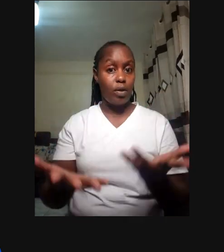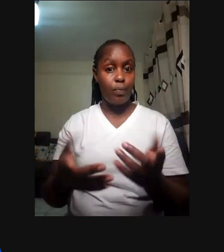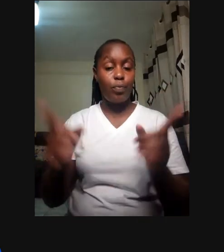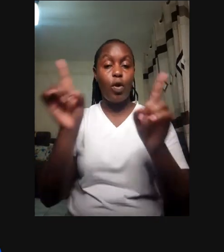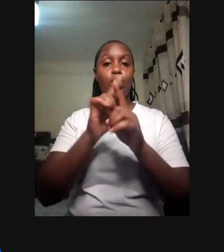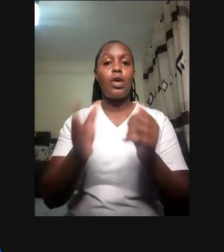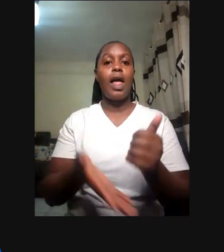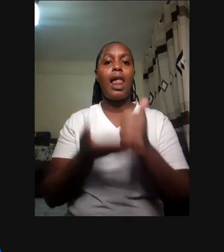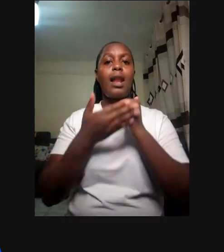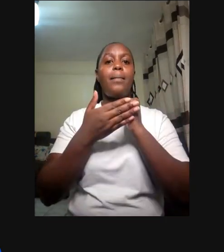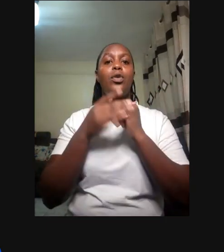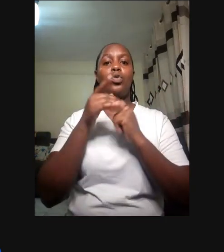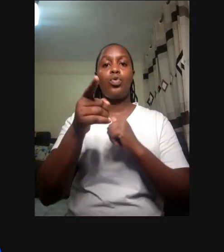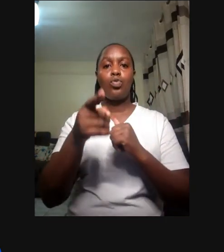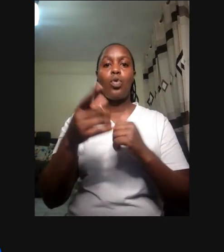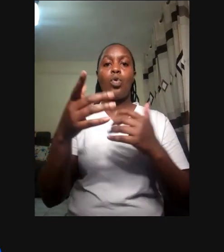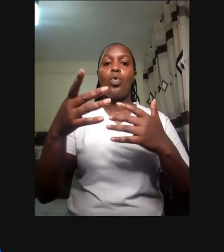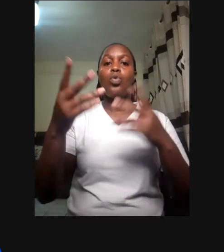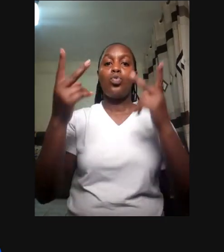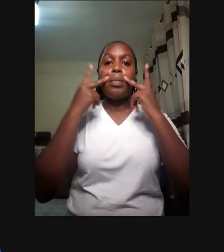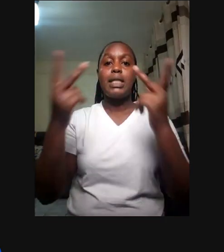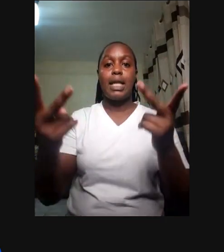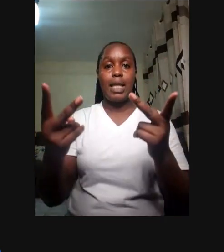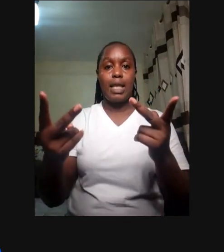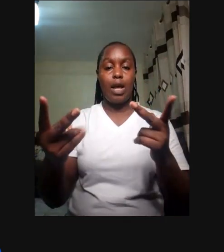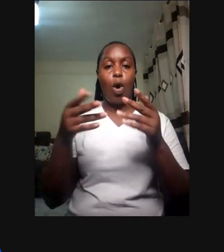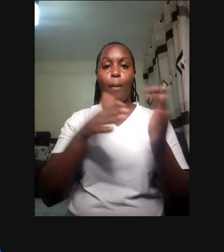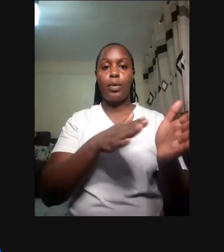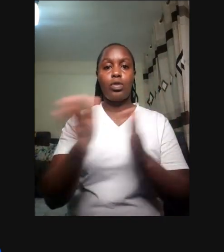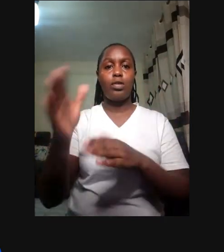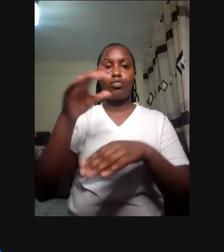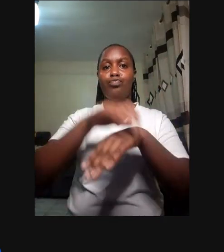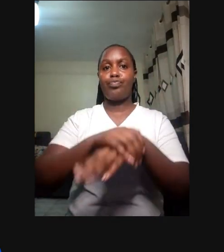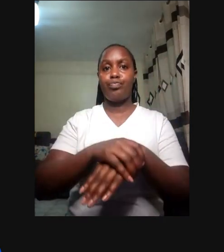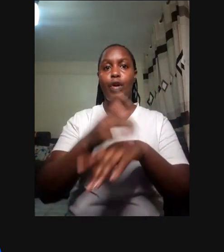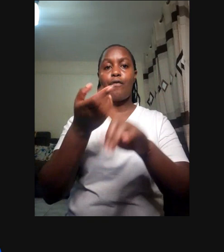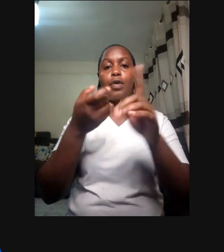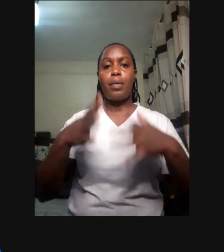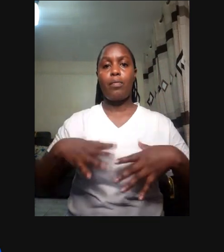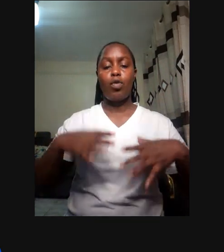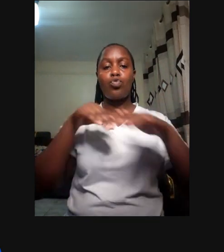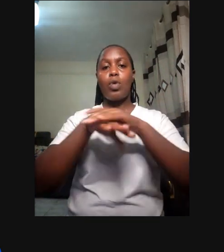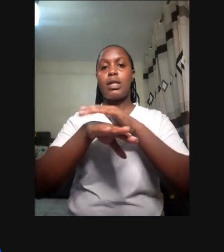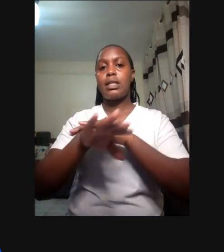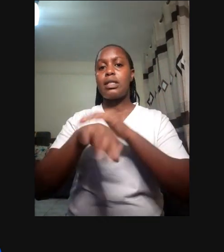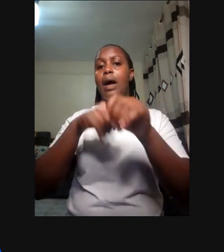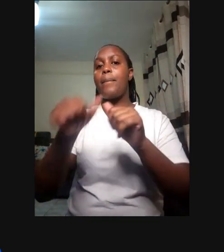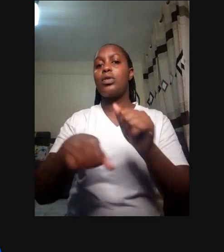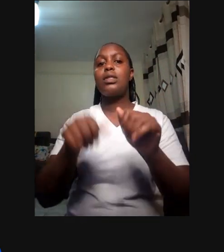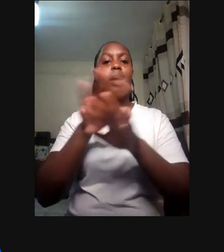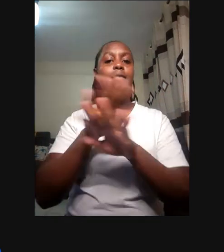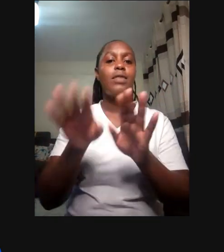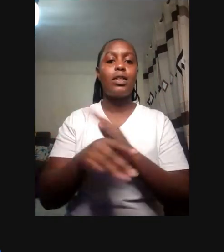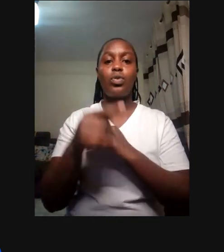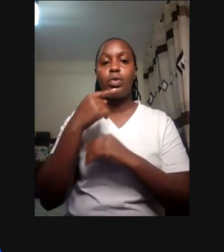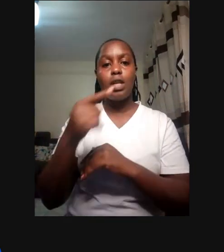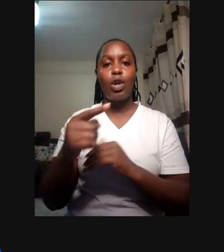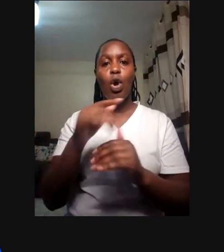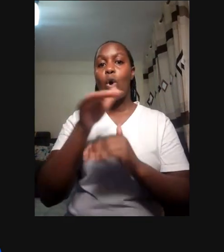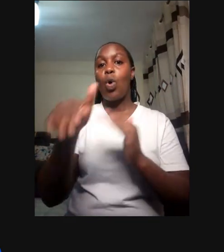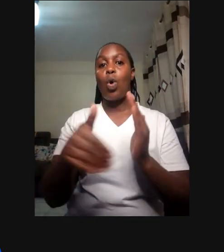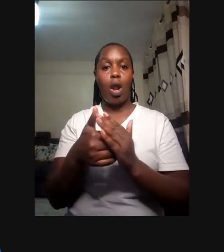seen. The people who will give you the opportunity to access that money you talk about are on the other side of social